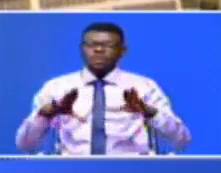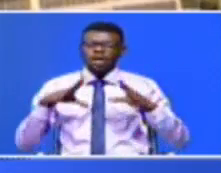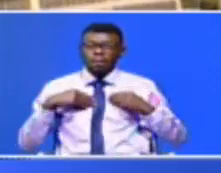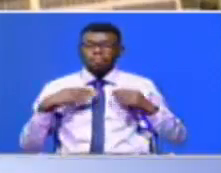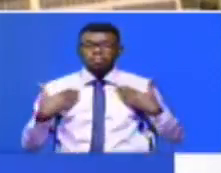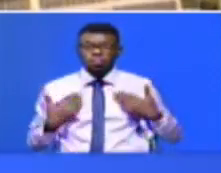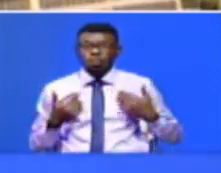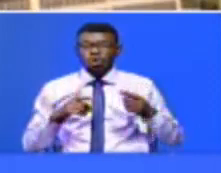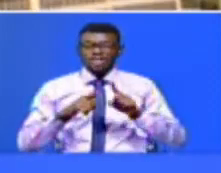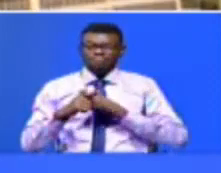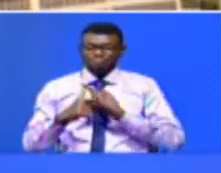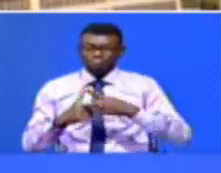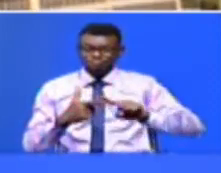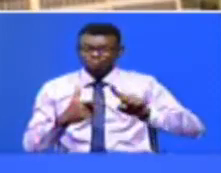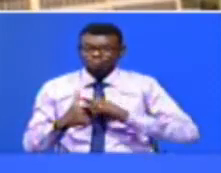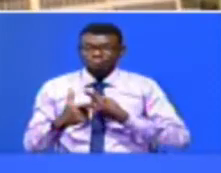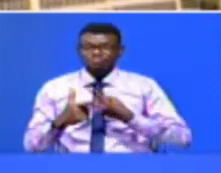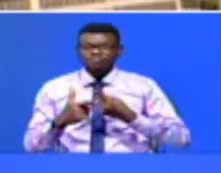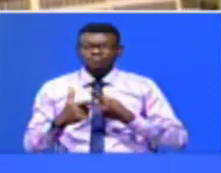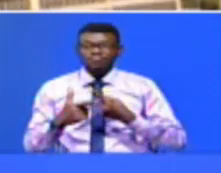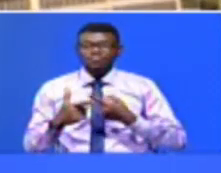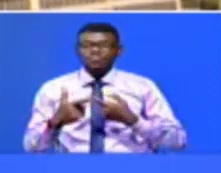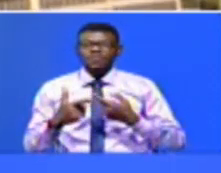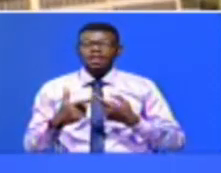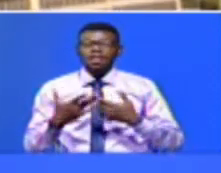their contribution in the society,